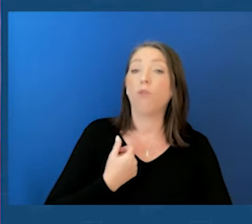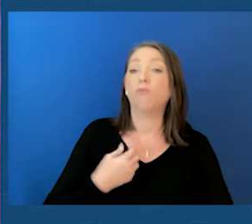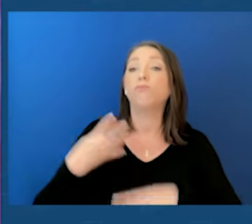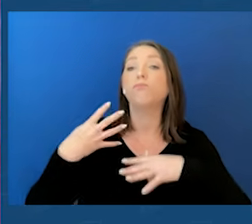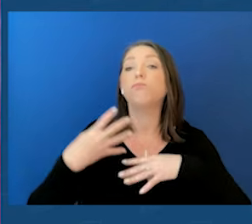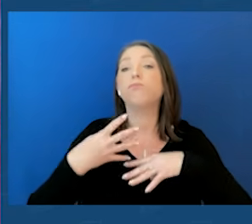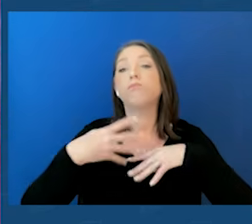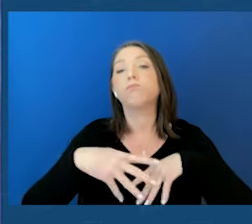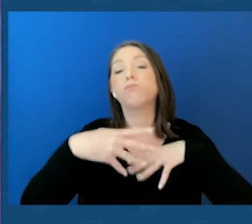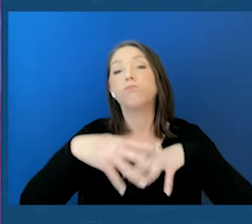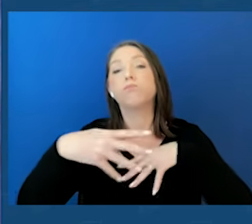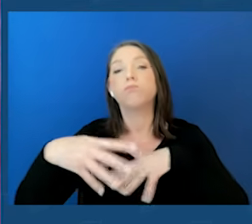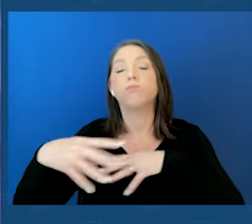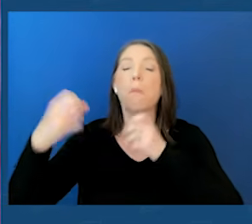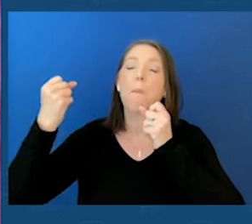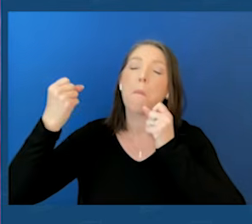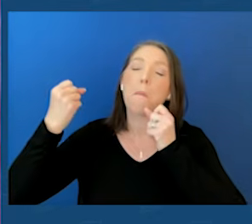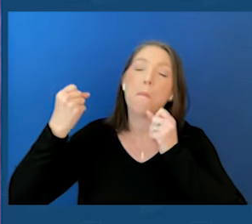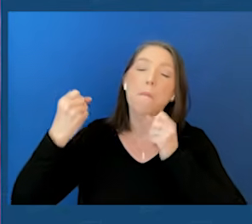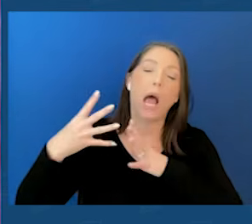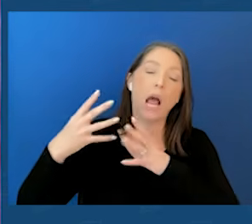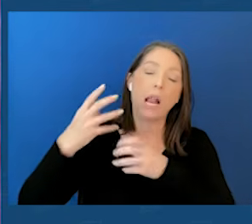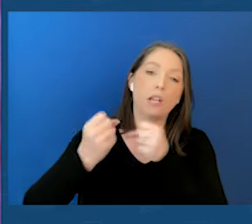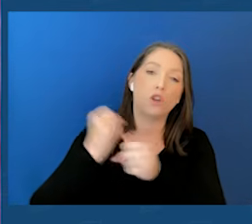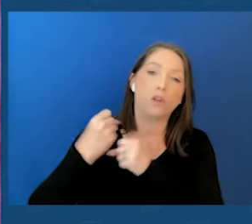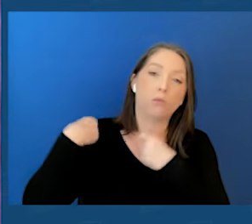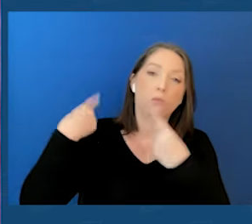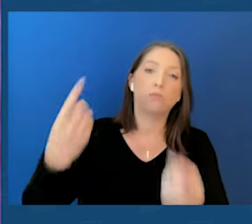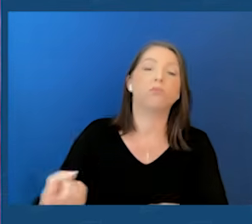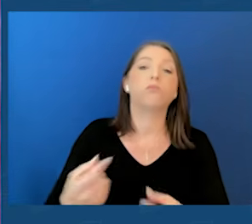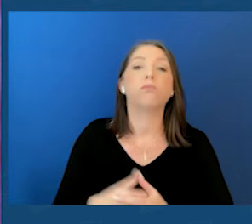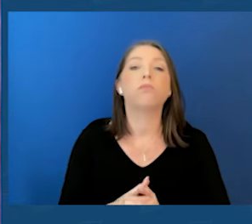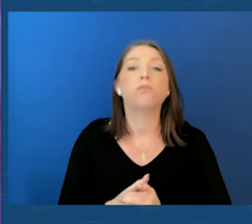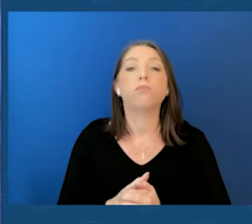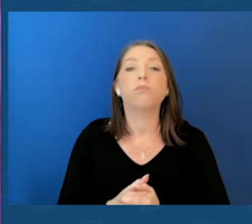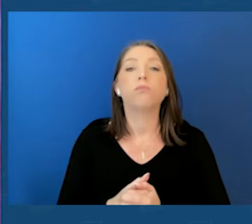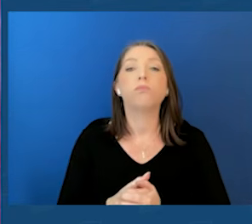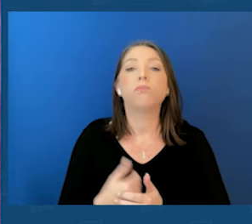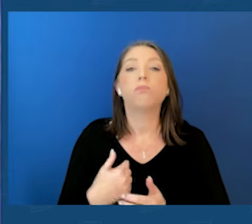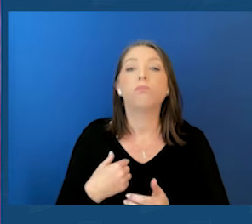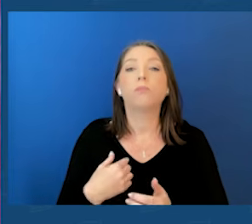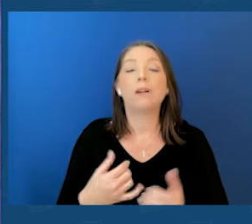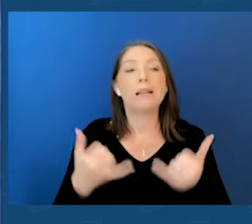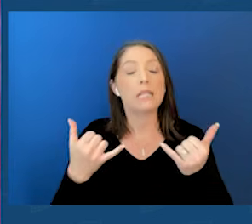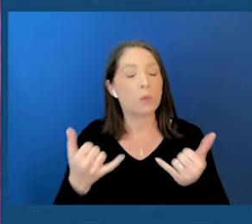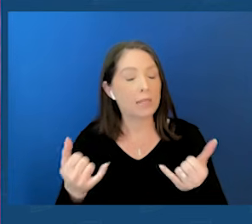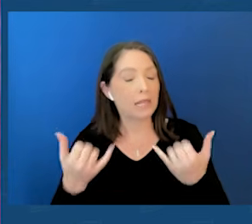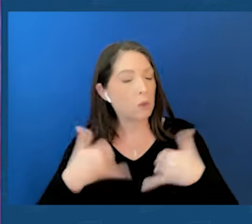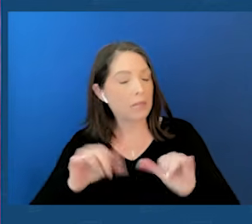many years and that looks at today where we still see blacks